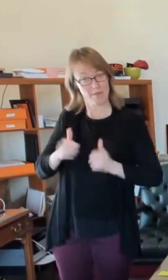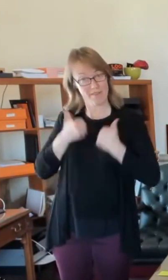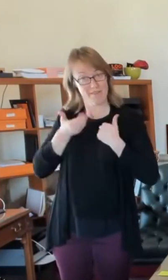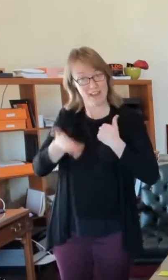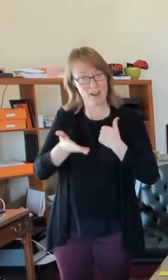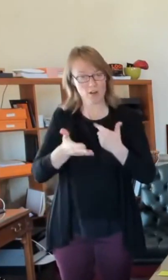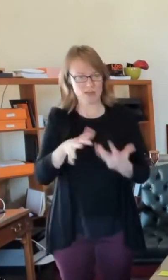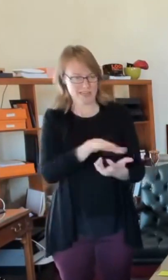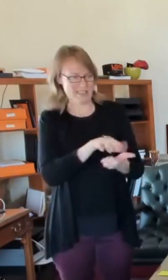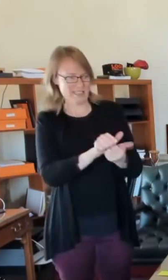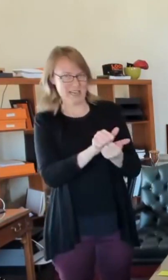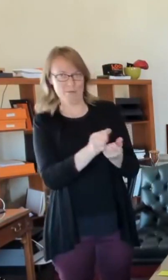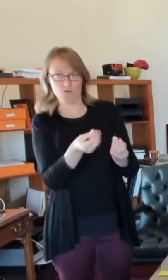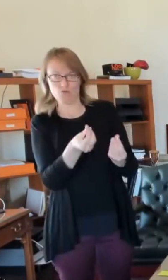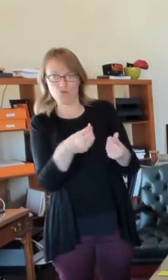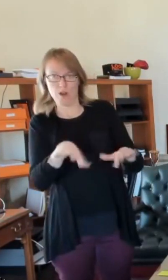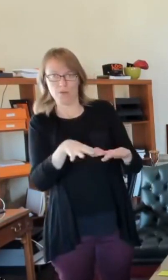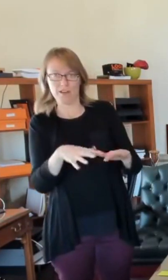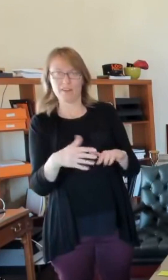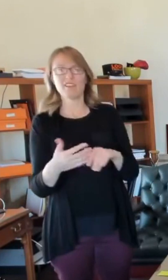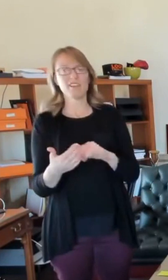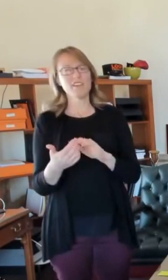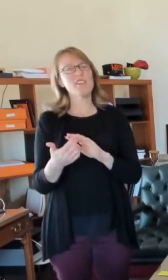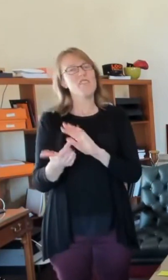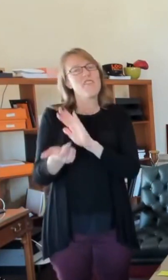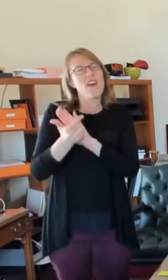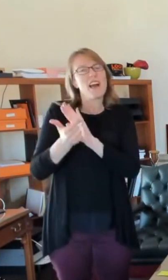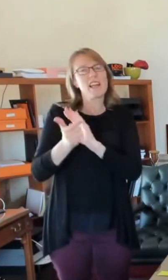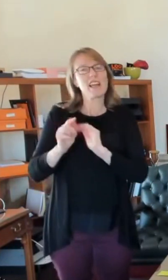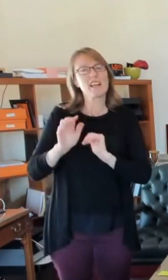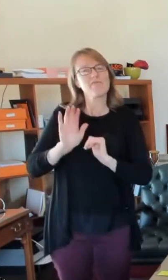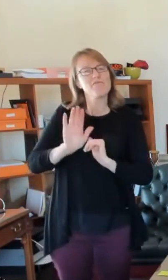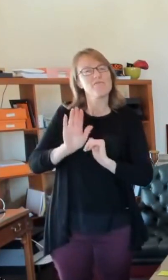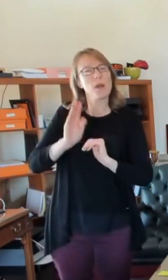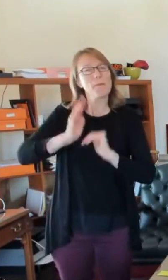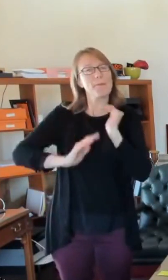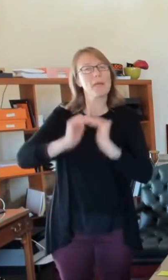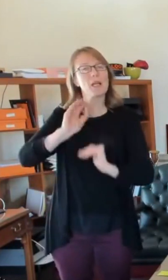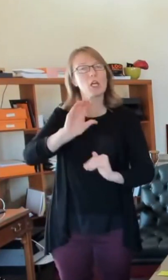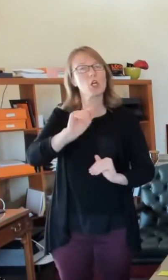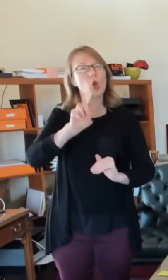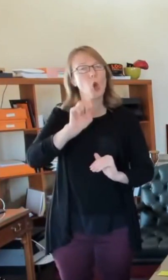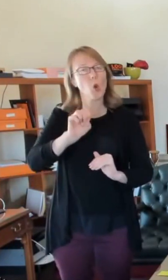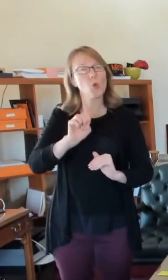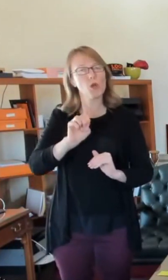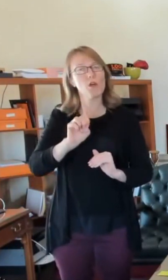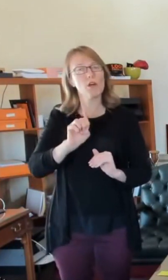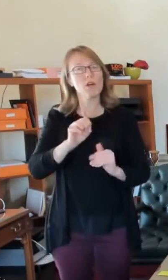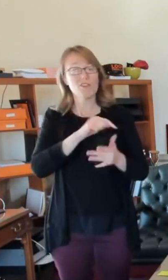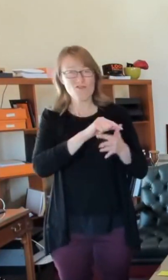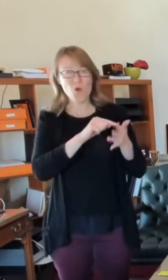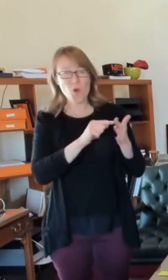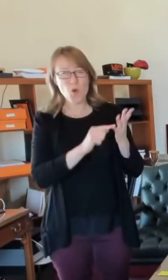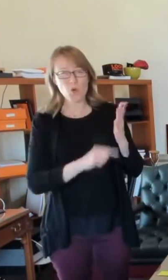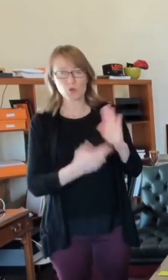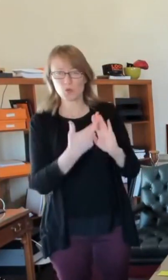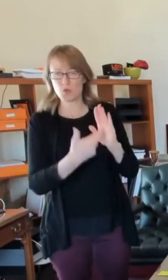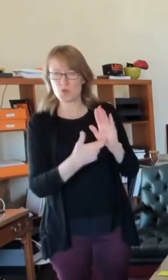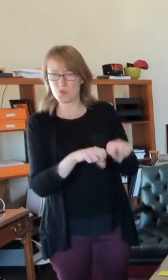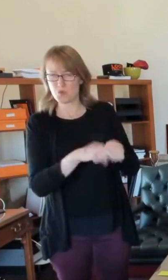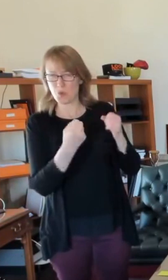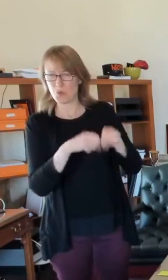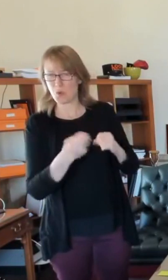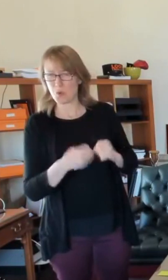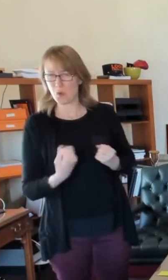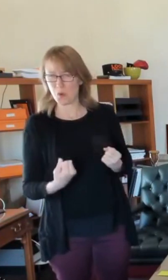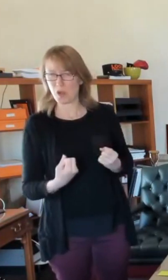violating the building codes. So in other words, if the reason that they're not paying their rent is simply